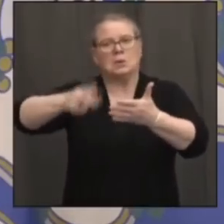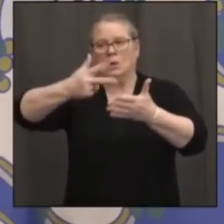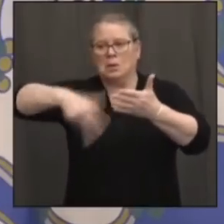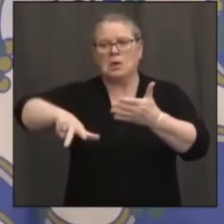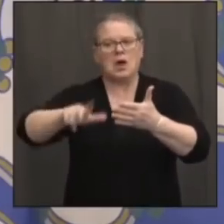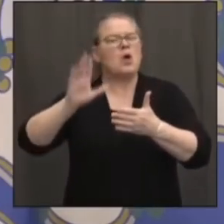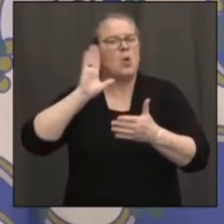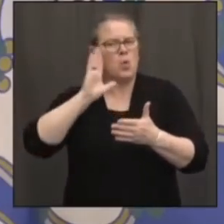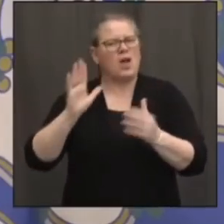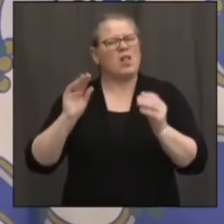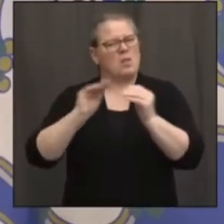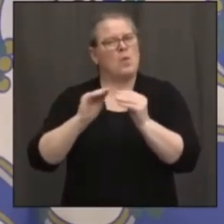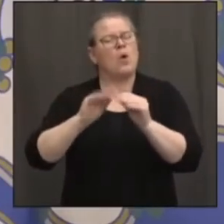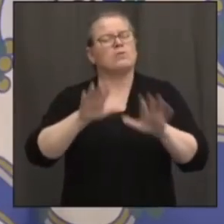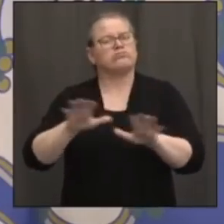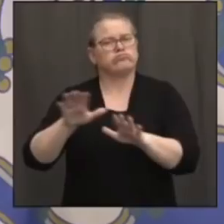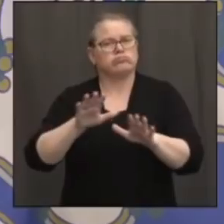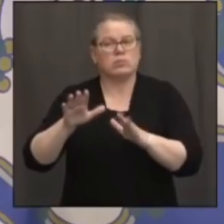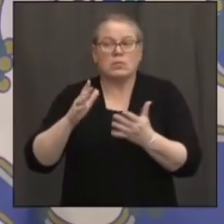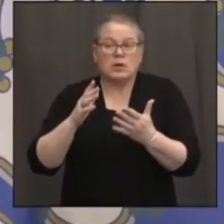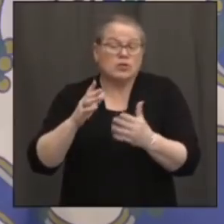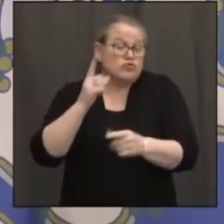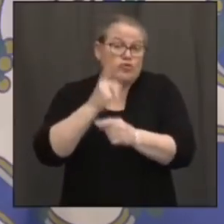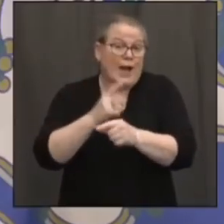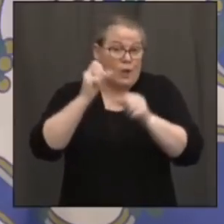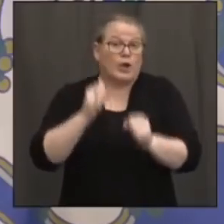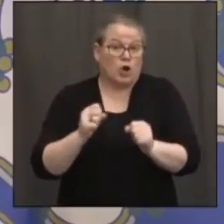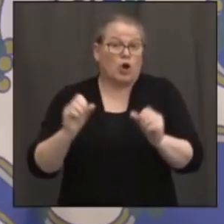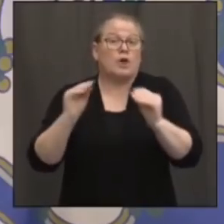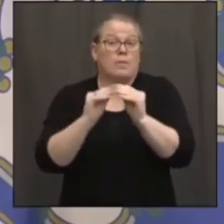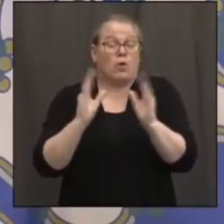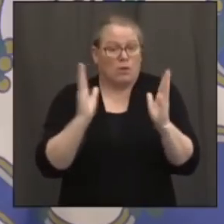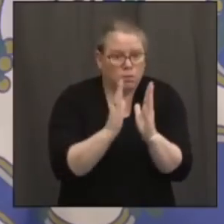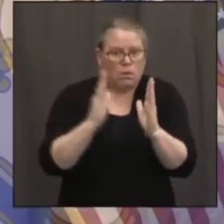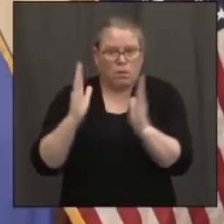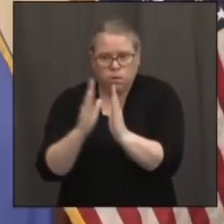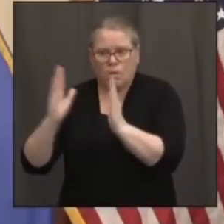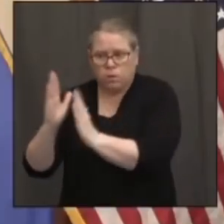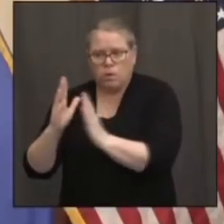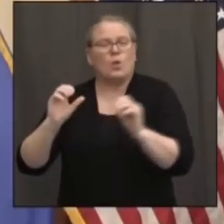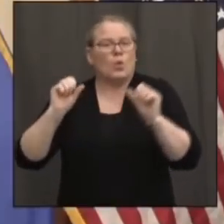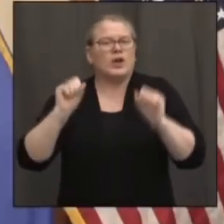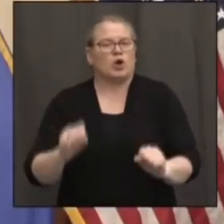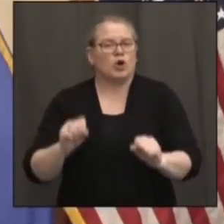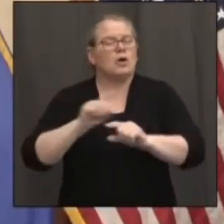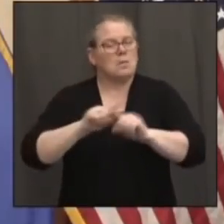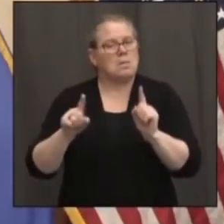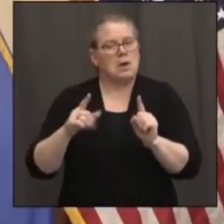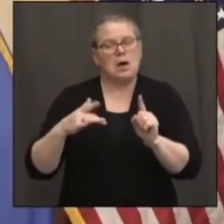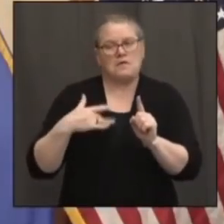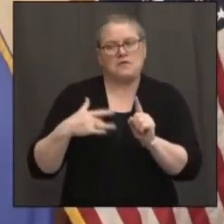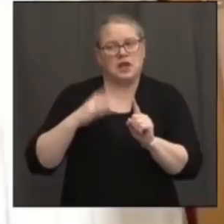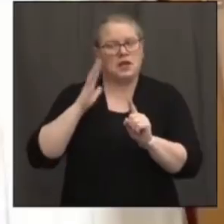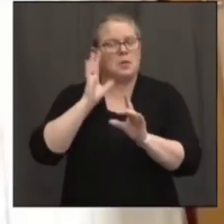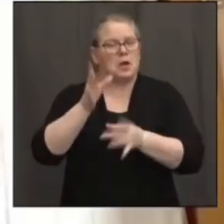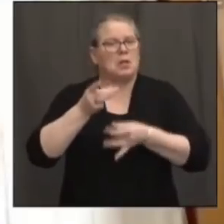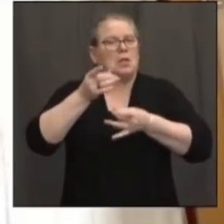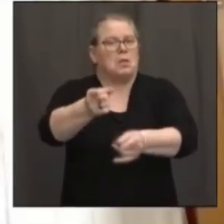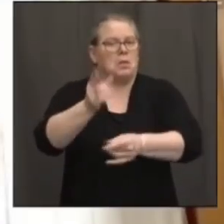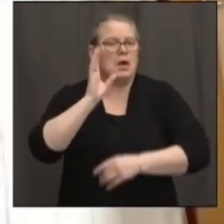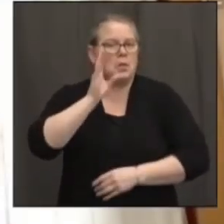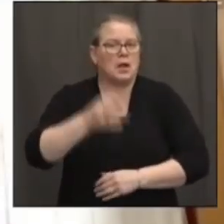population really wants to get vaccinated at the end. I think it might be a good opportunity to reflect, John,